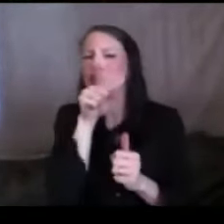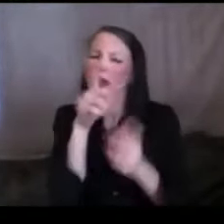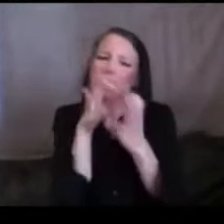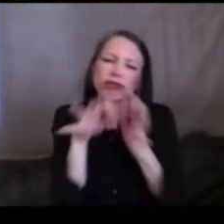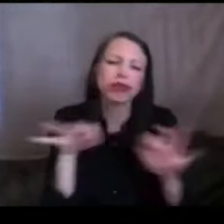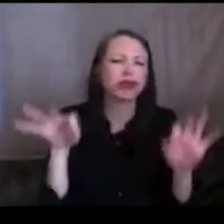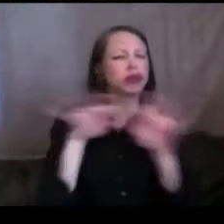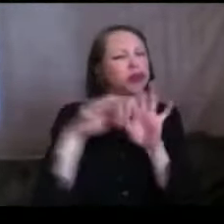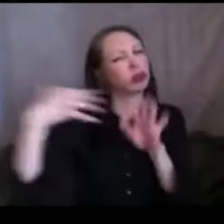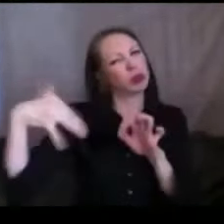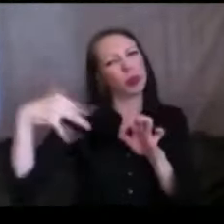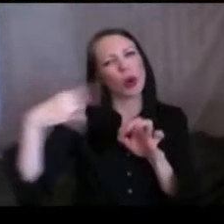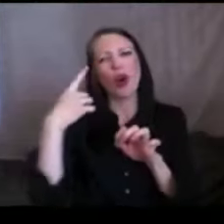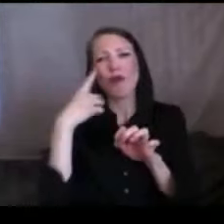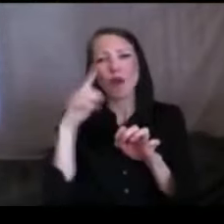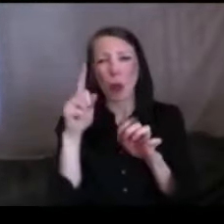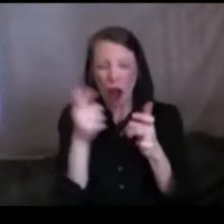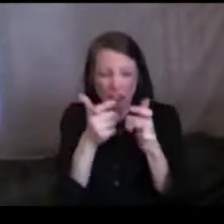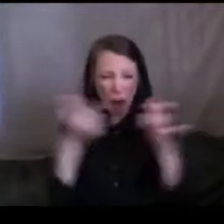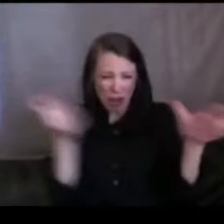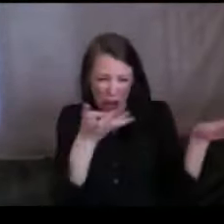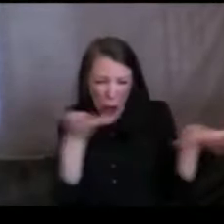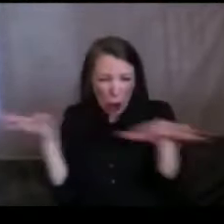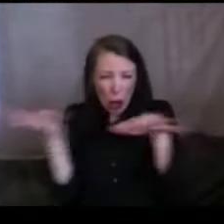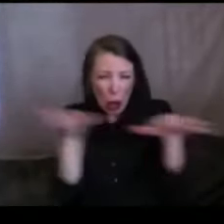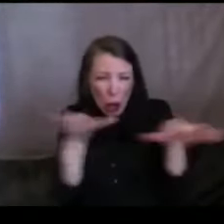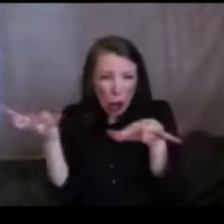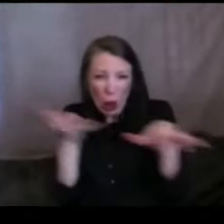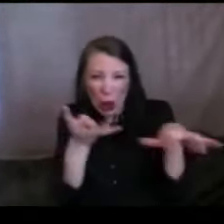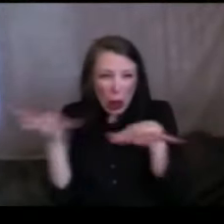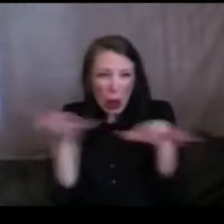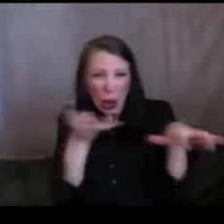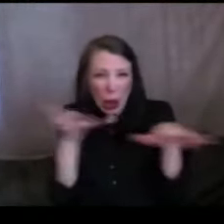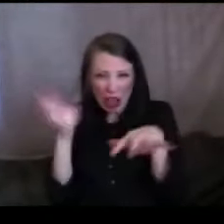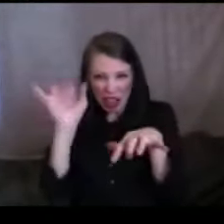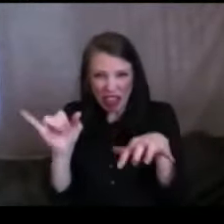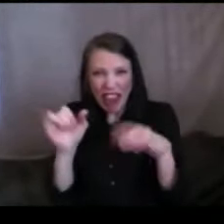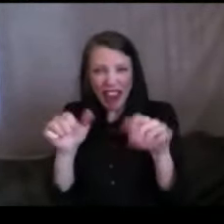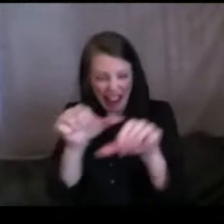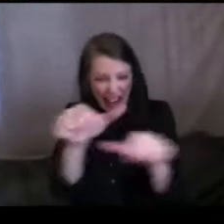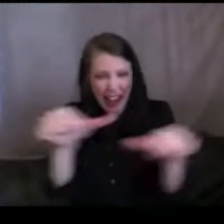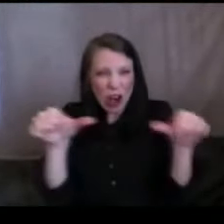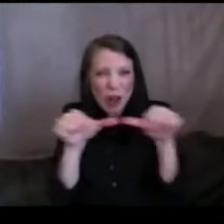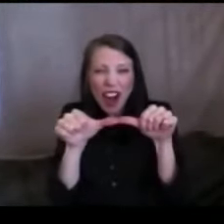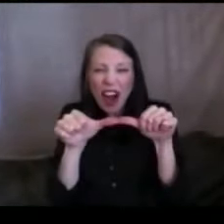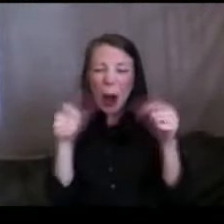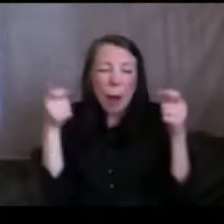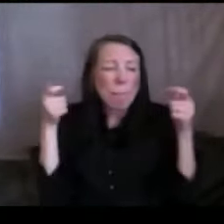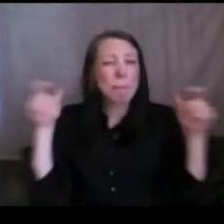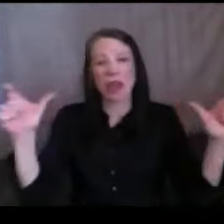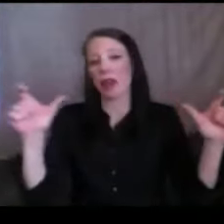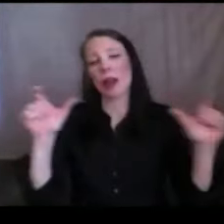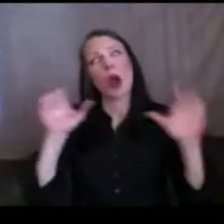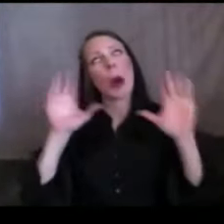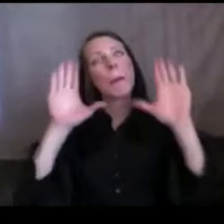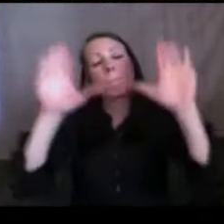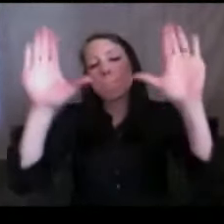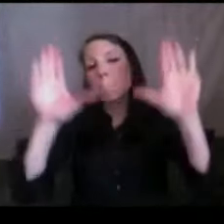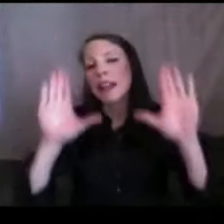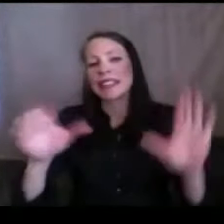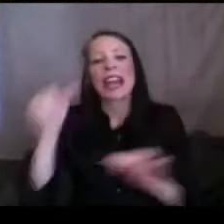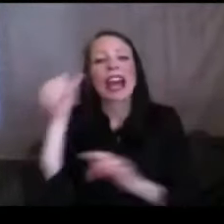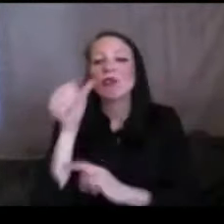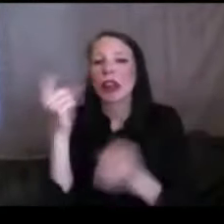of our biggest lines in the plant. And they do a great job every single day that they come in. And